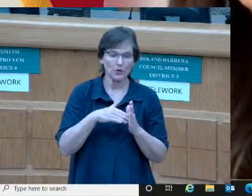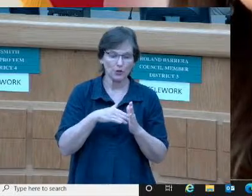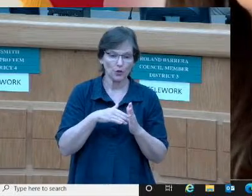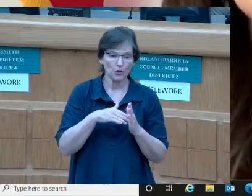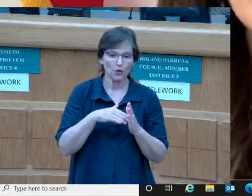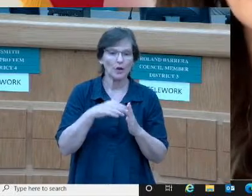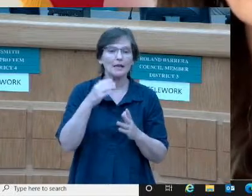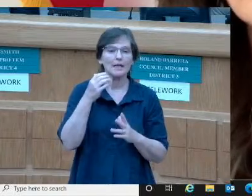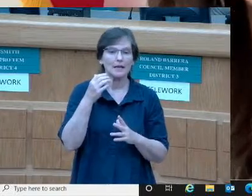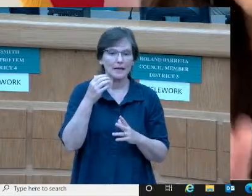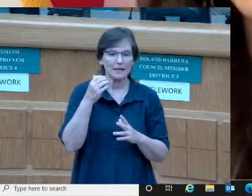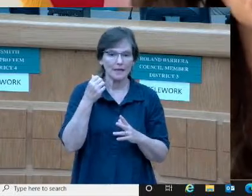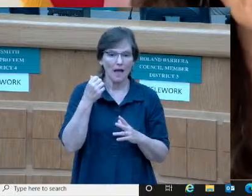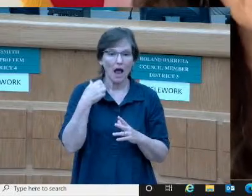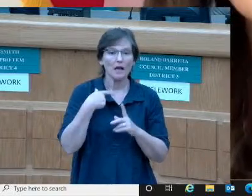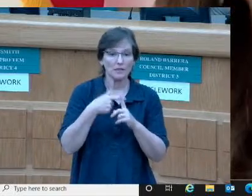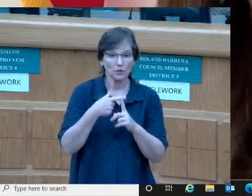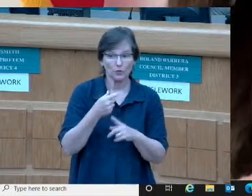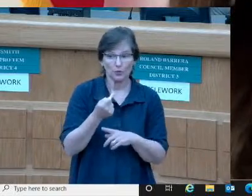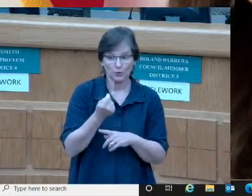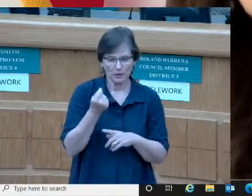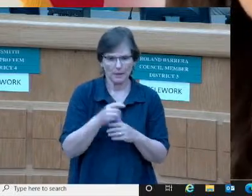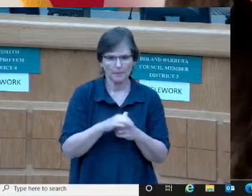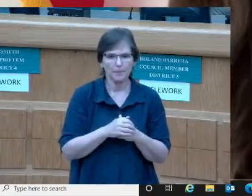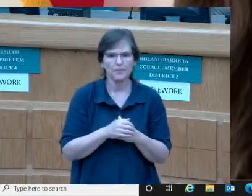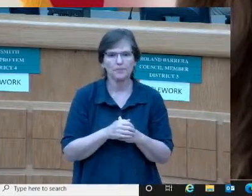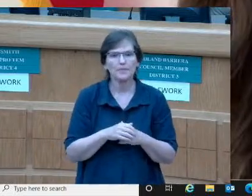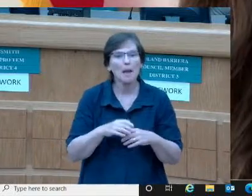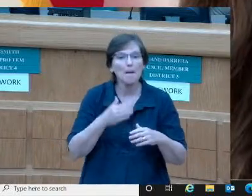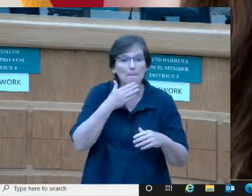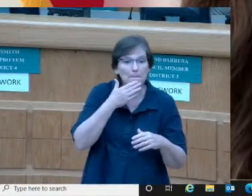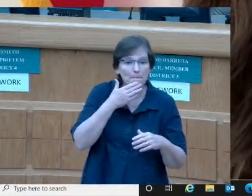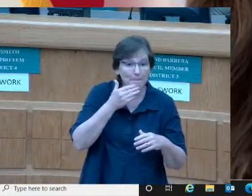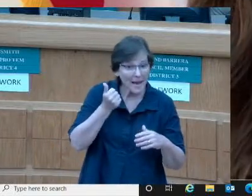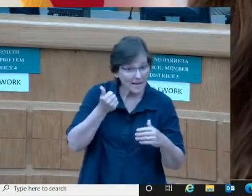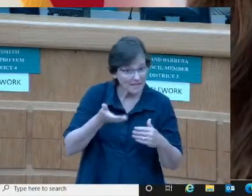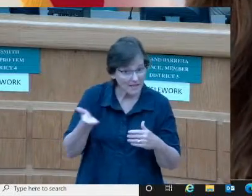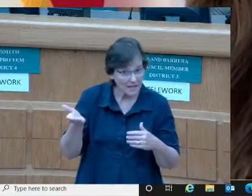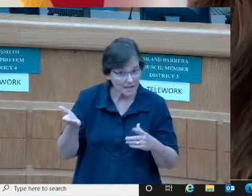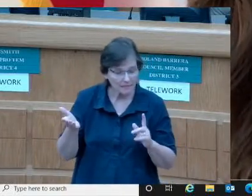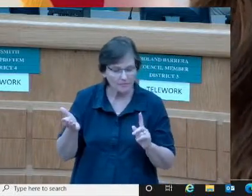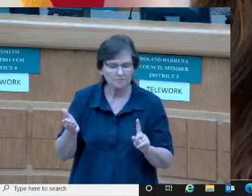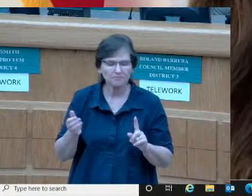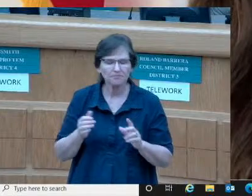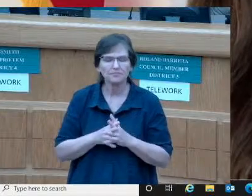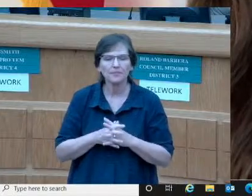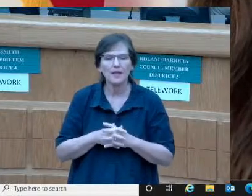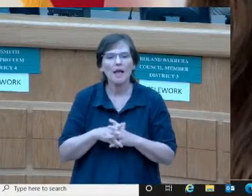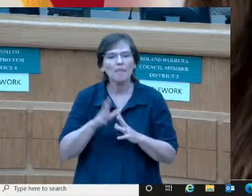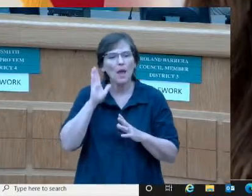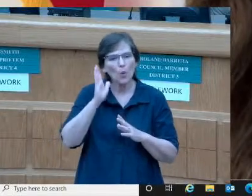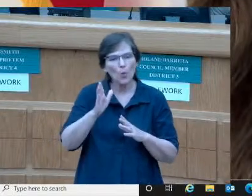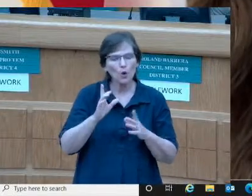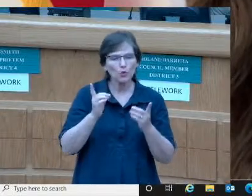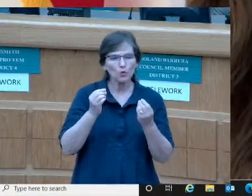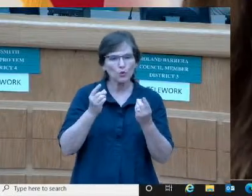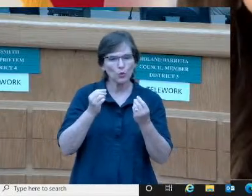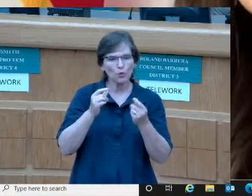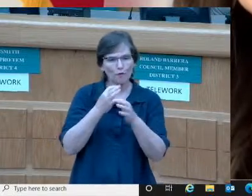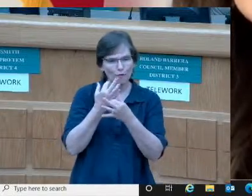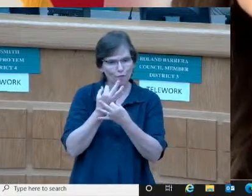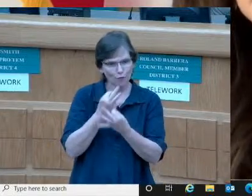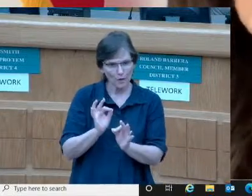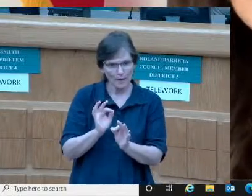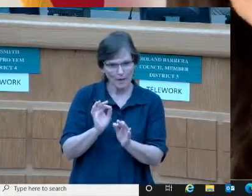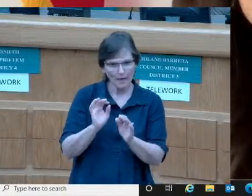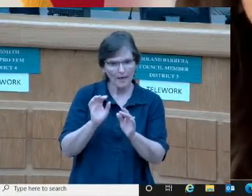let me give you the best part. That was pretty good. This is the best part. They are performing the test